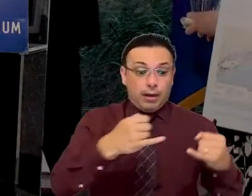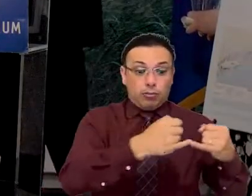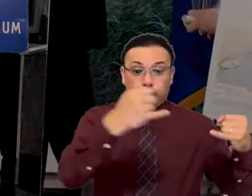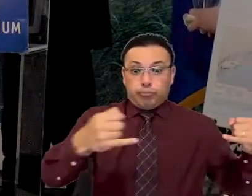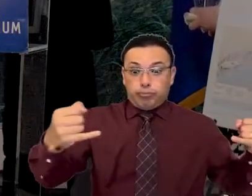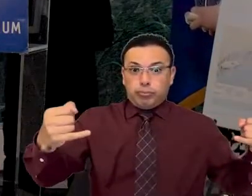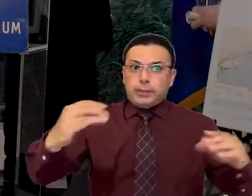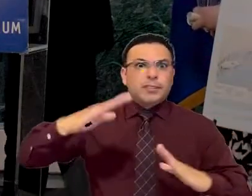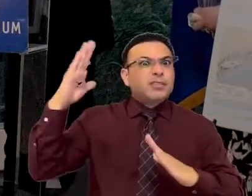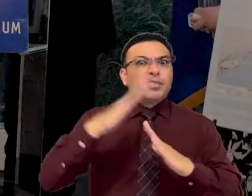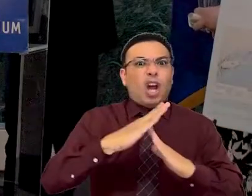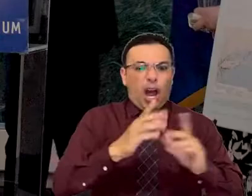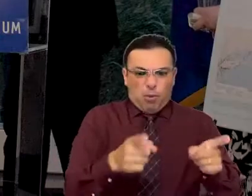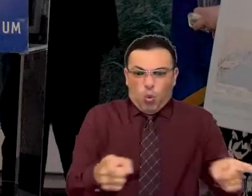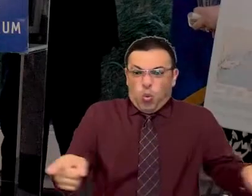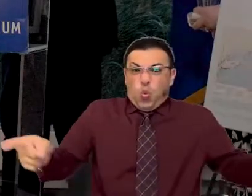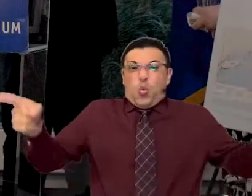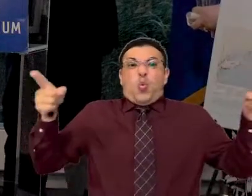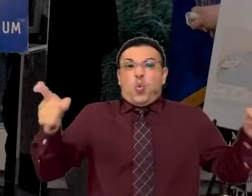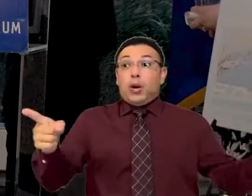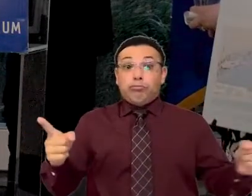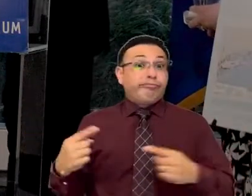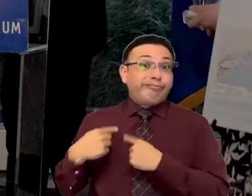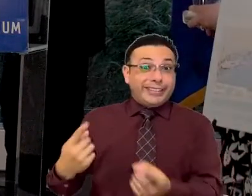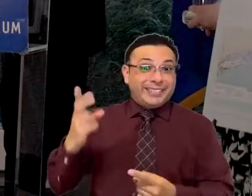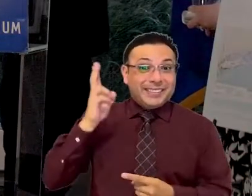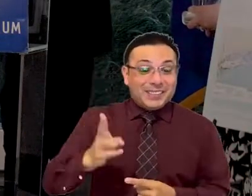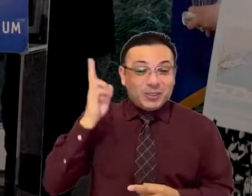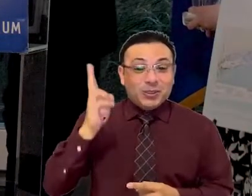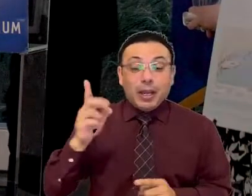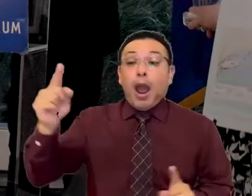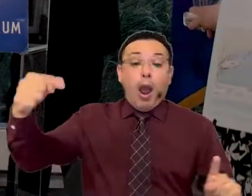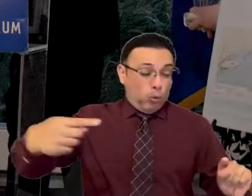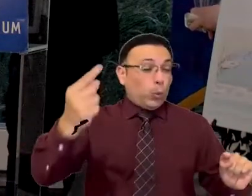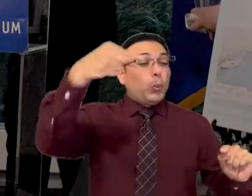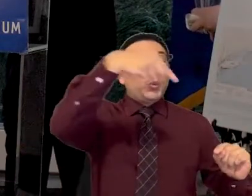that so far, and going straight into Astoria, Queens.